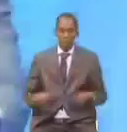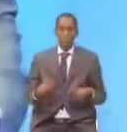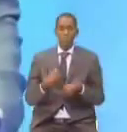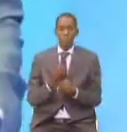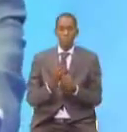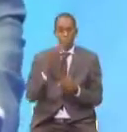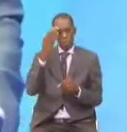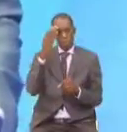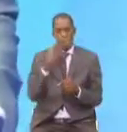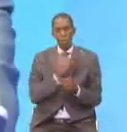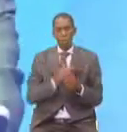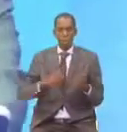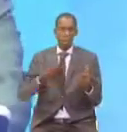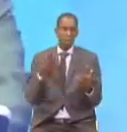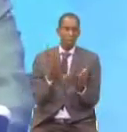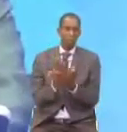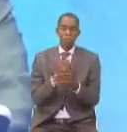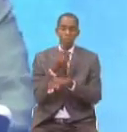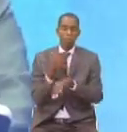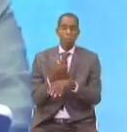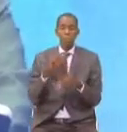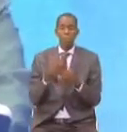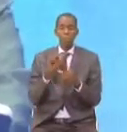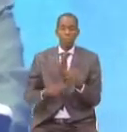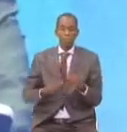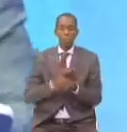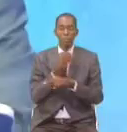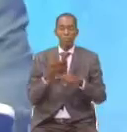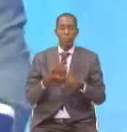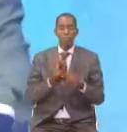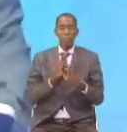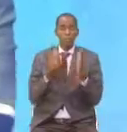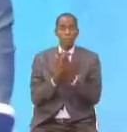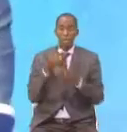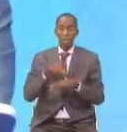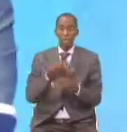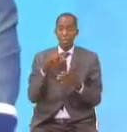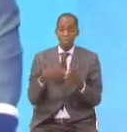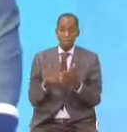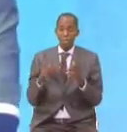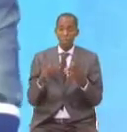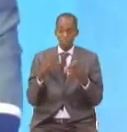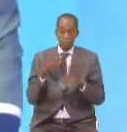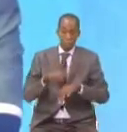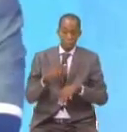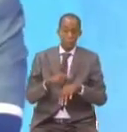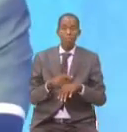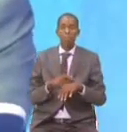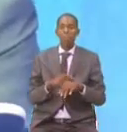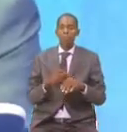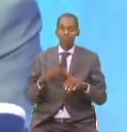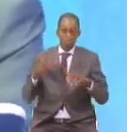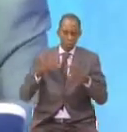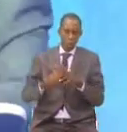confirmed in all nations. I pray, Lord, at this very time now, Get into action,